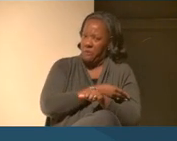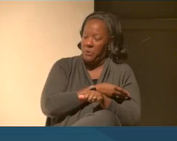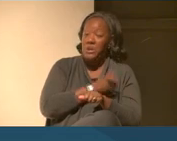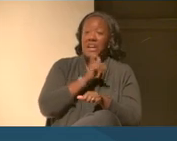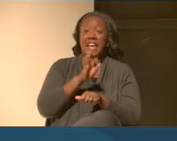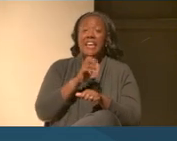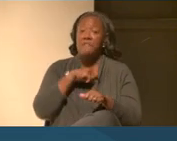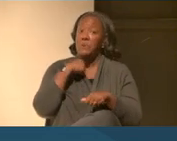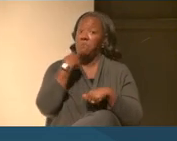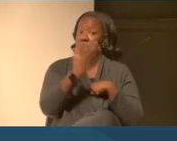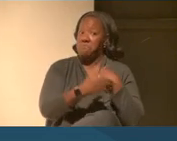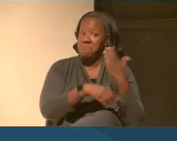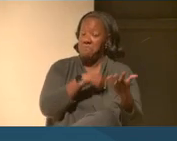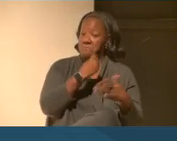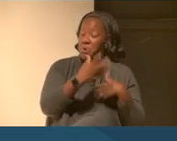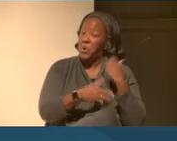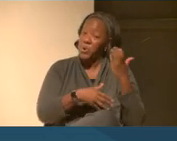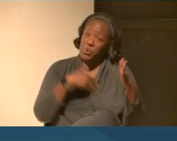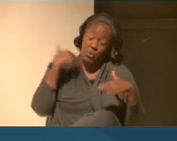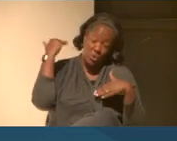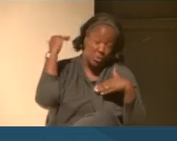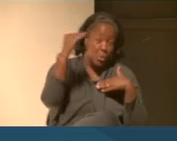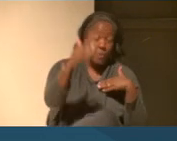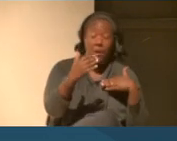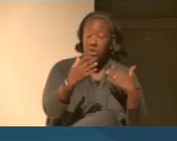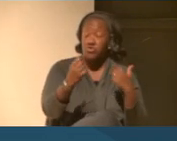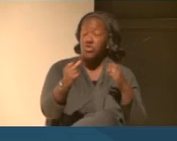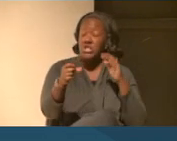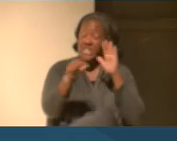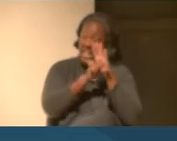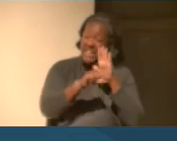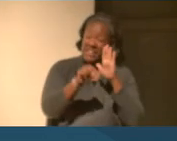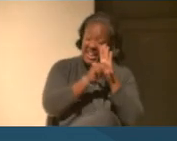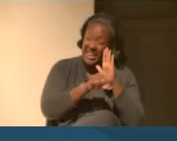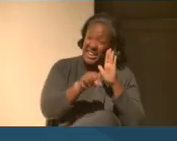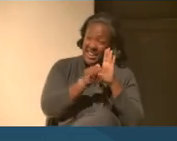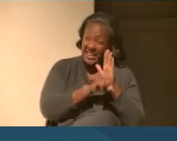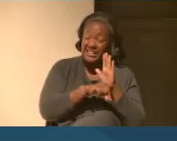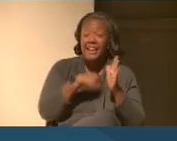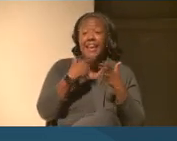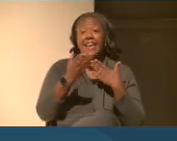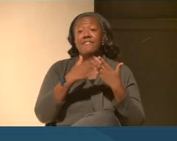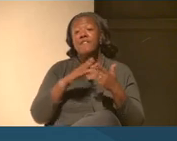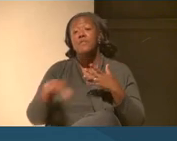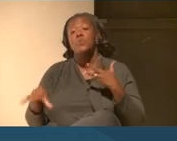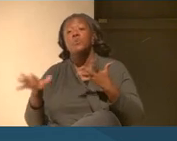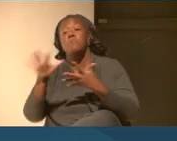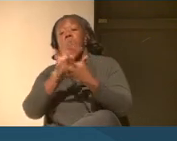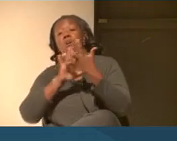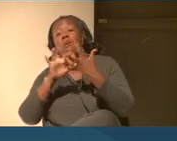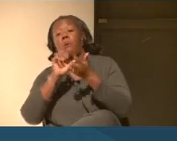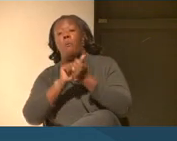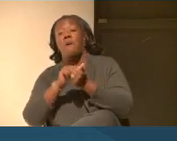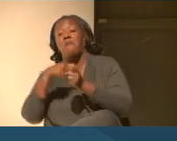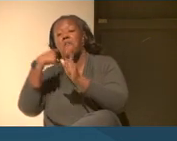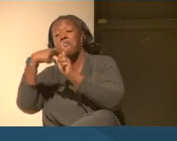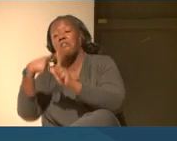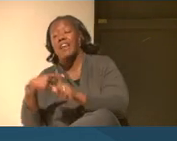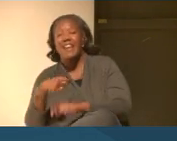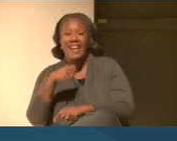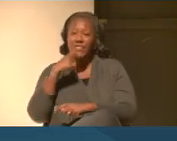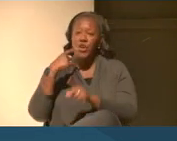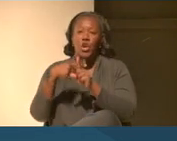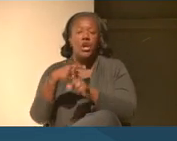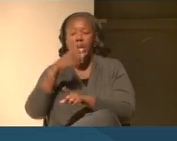if you give people too much, you know, if you sort of overwhelm people with bad news, even if you throw some good news in there here and there, it doesn't